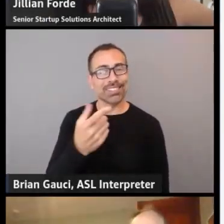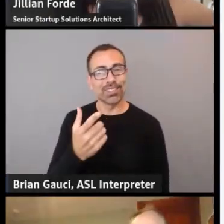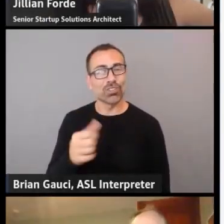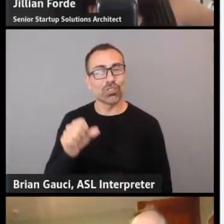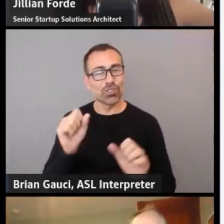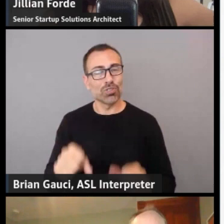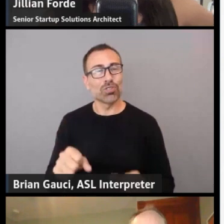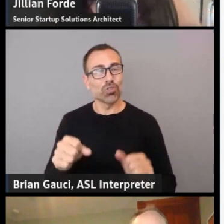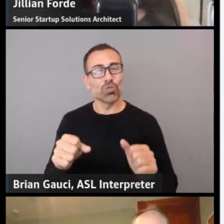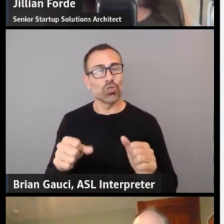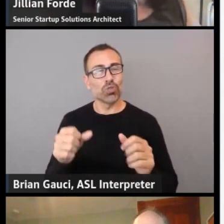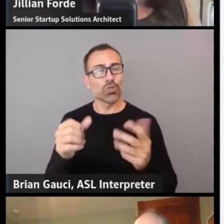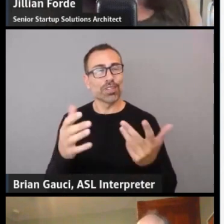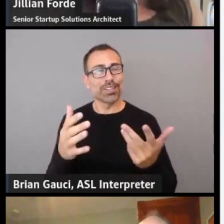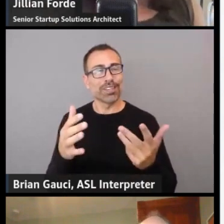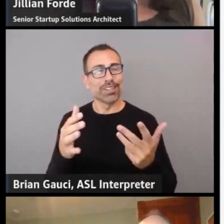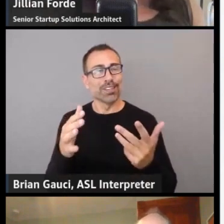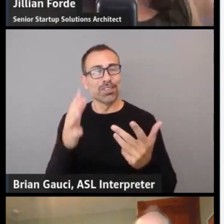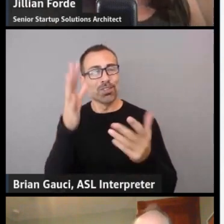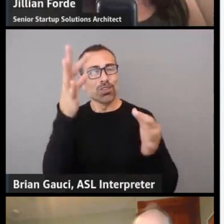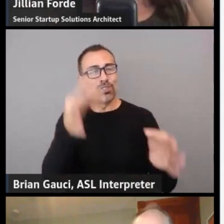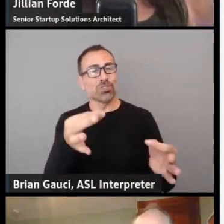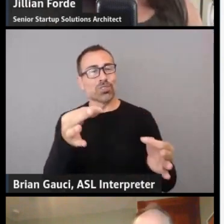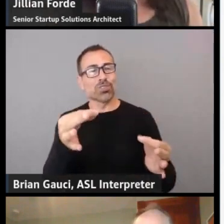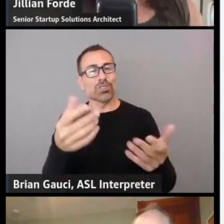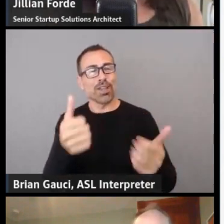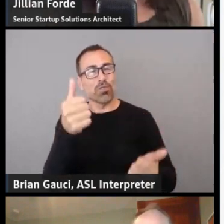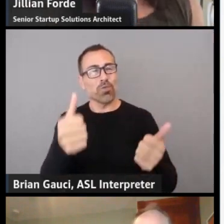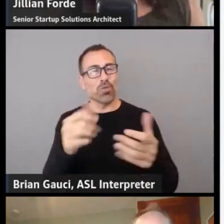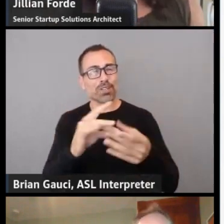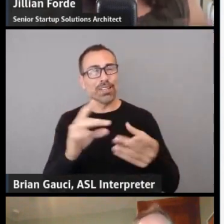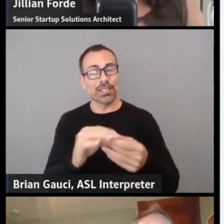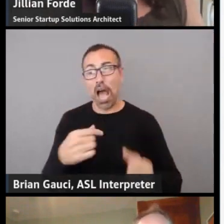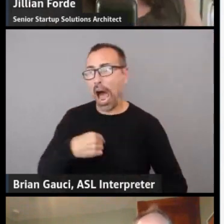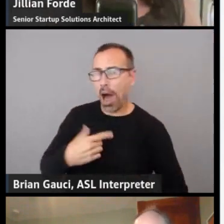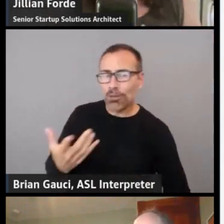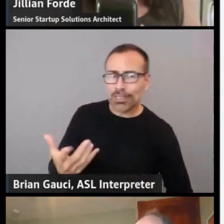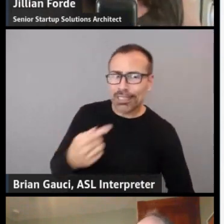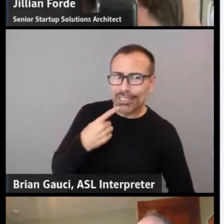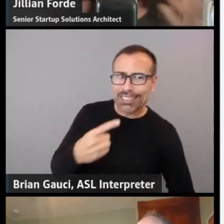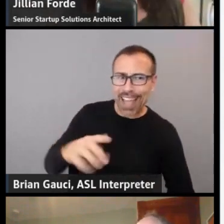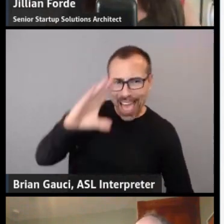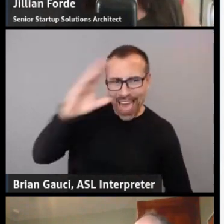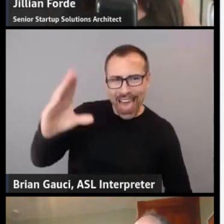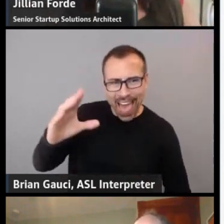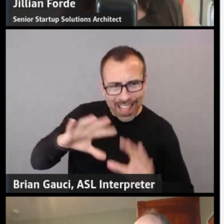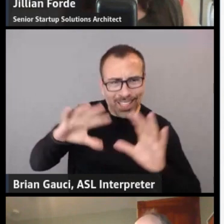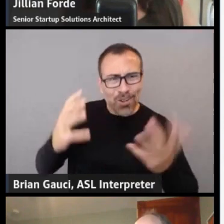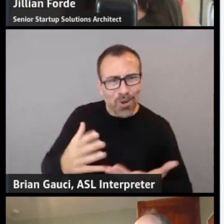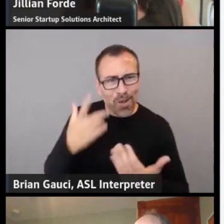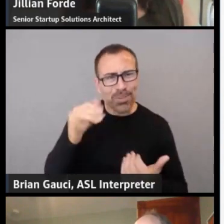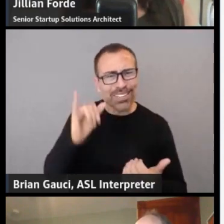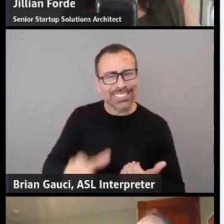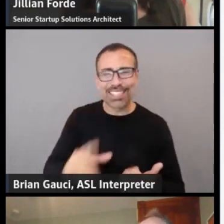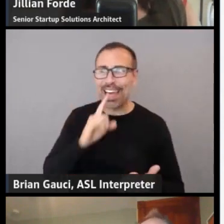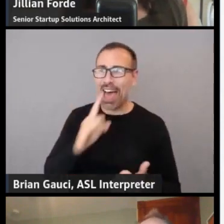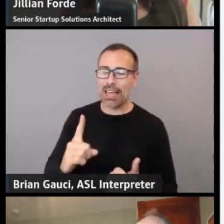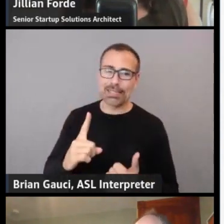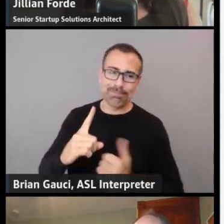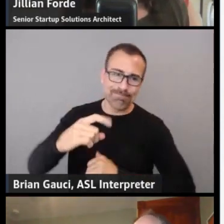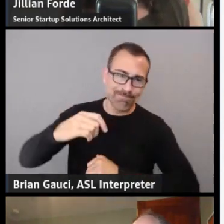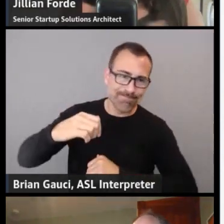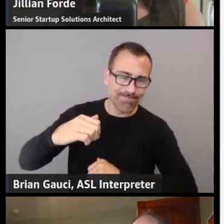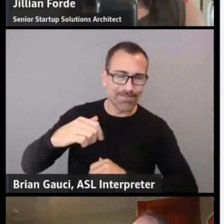going to translate. Do you want to propose a phrase? I was going to do a hello world because I feel like that is the cornerstone of every first